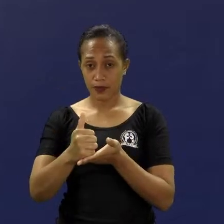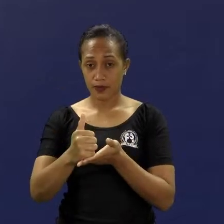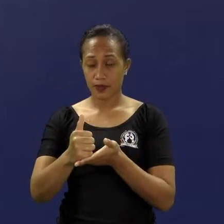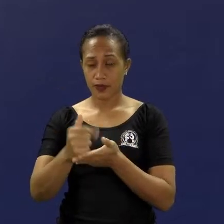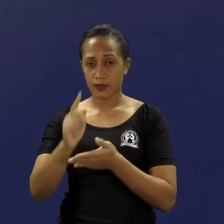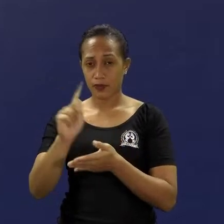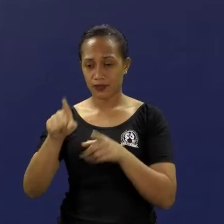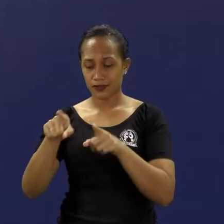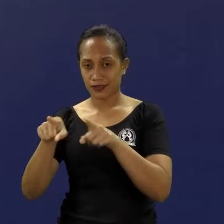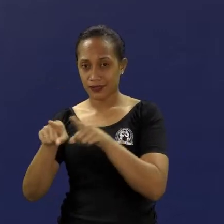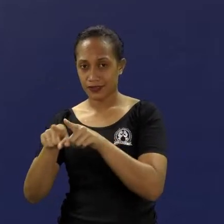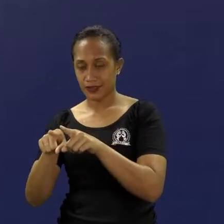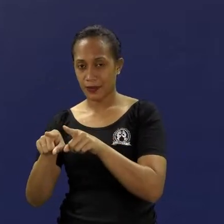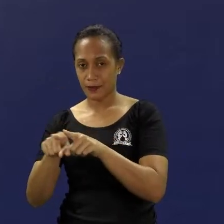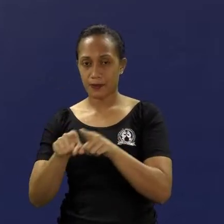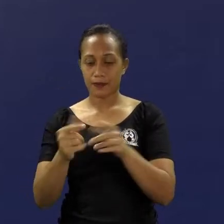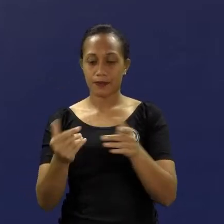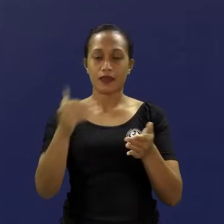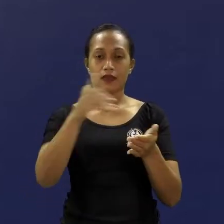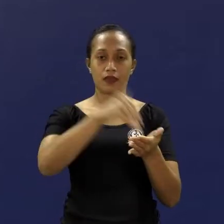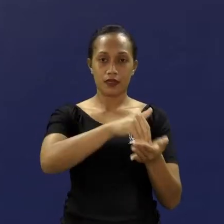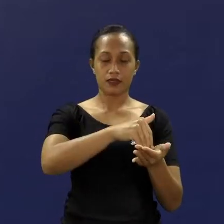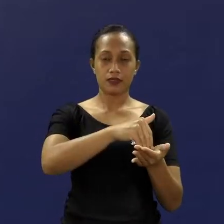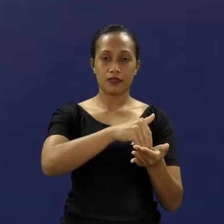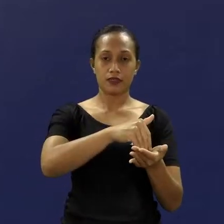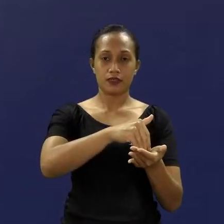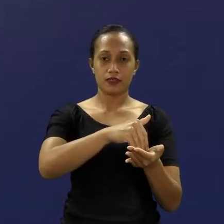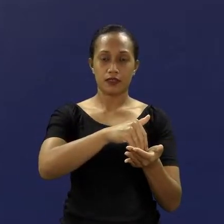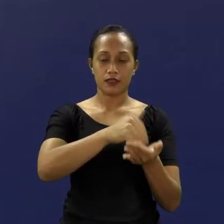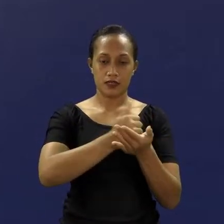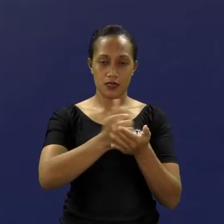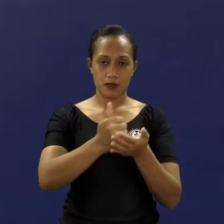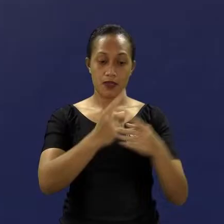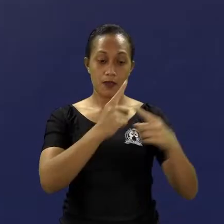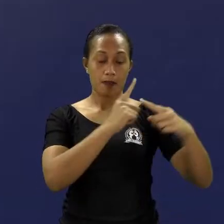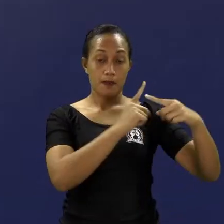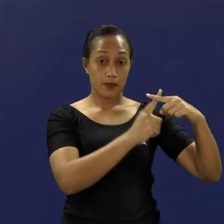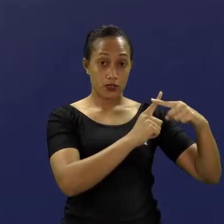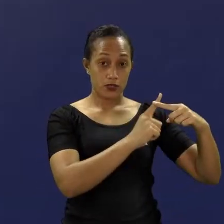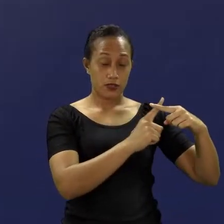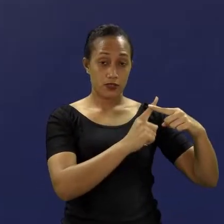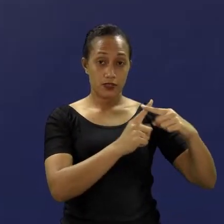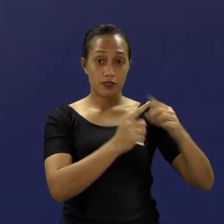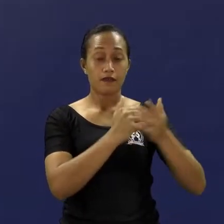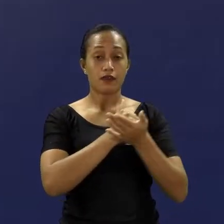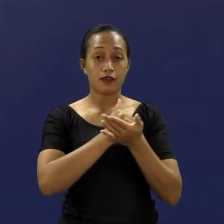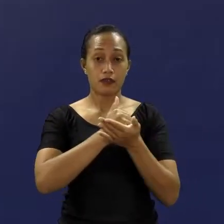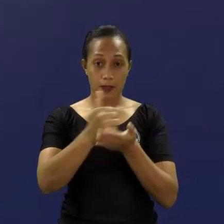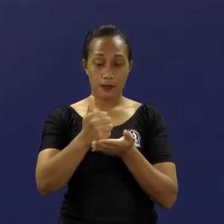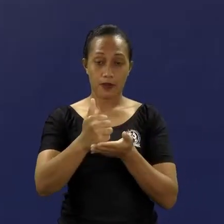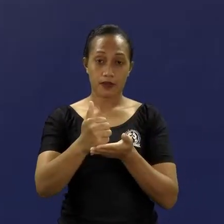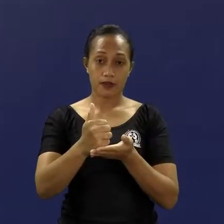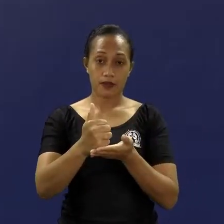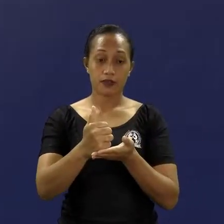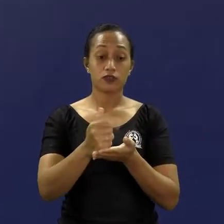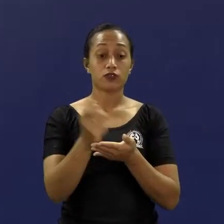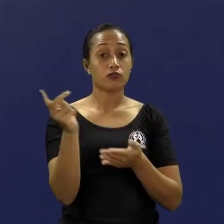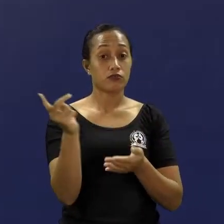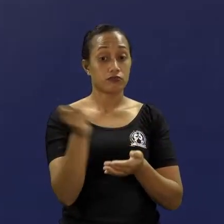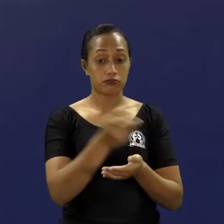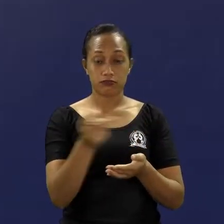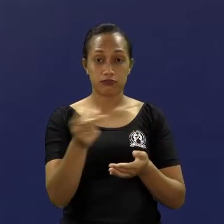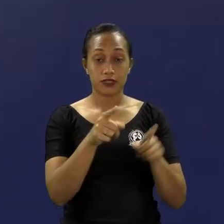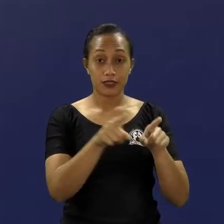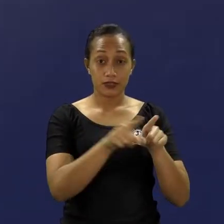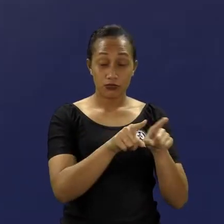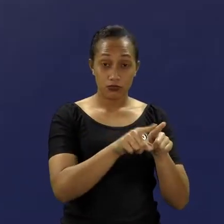it is the same as adding a positive number. E te tusale leile